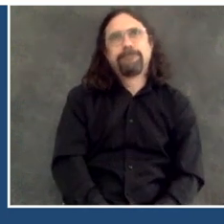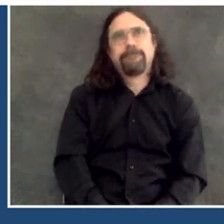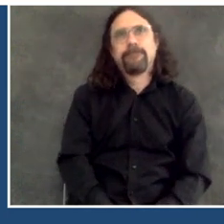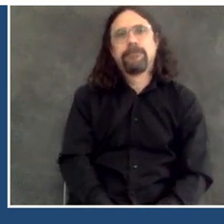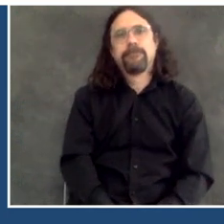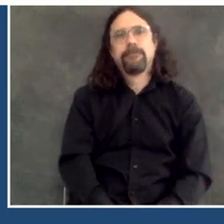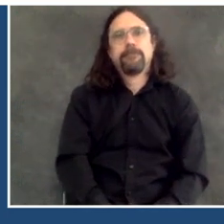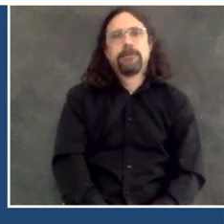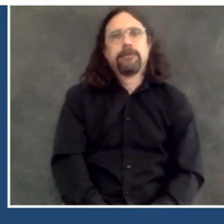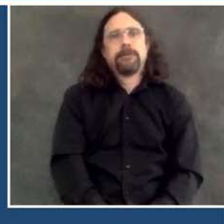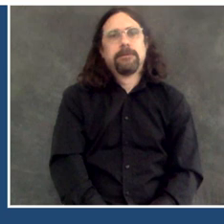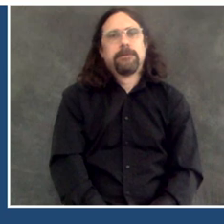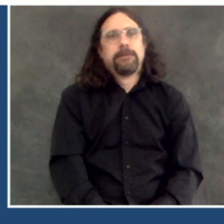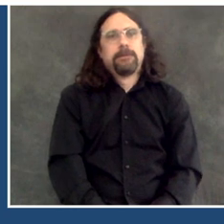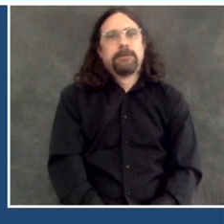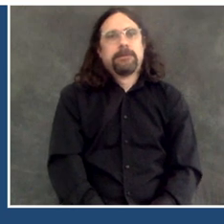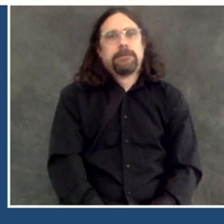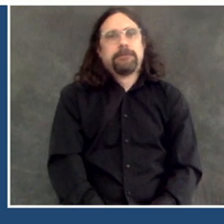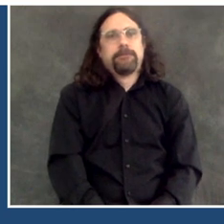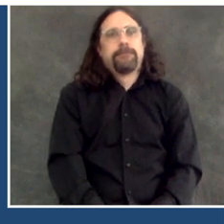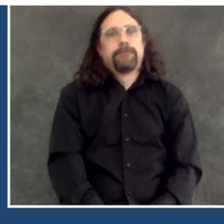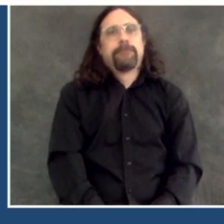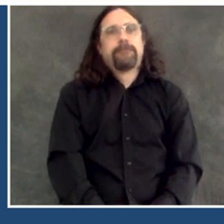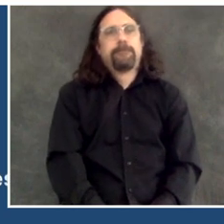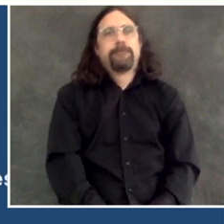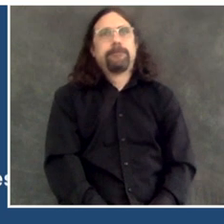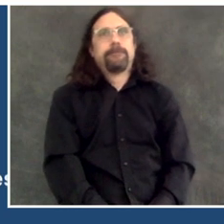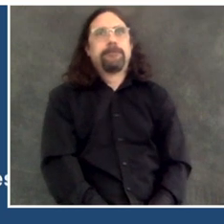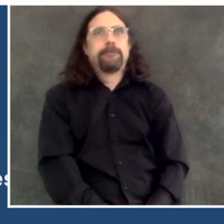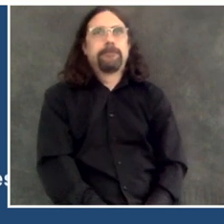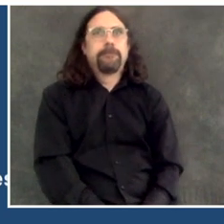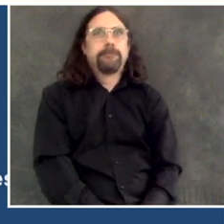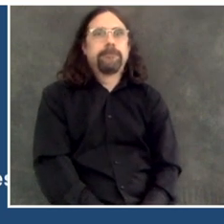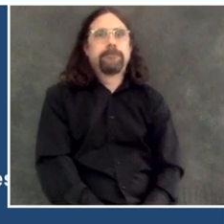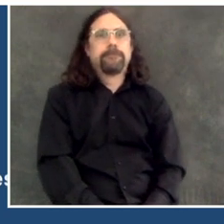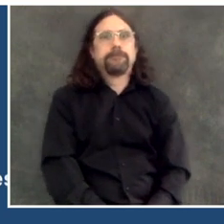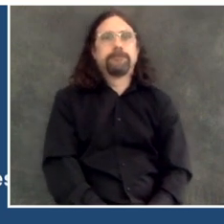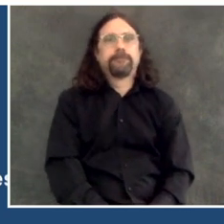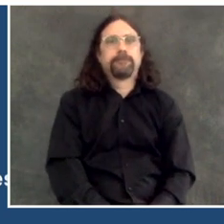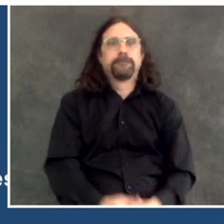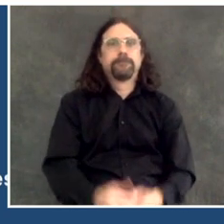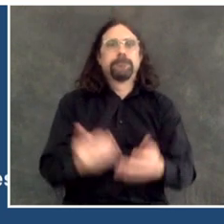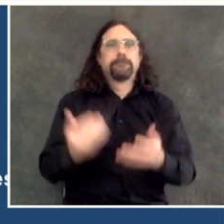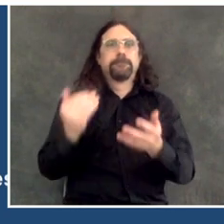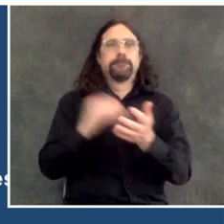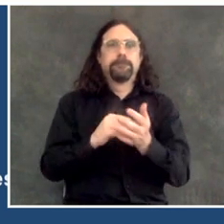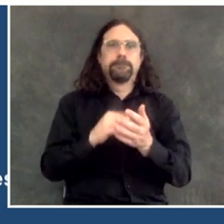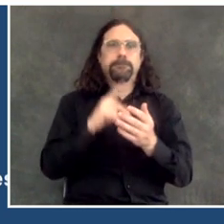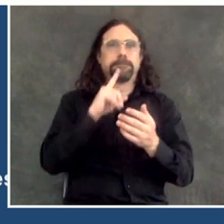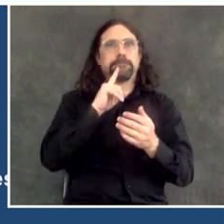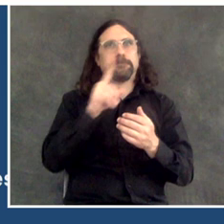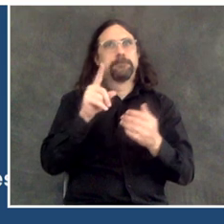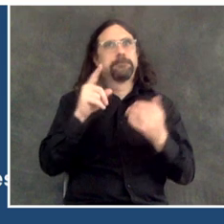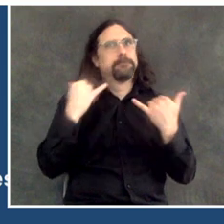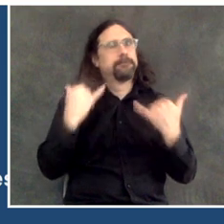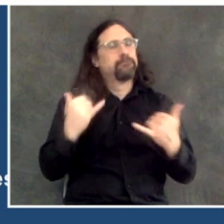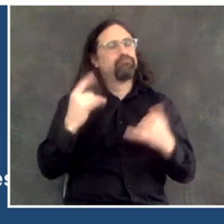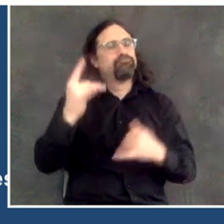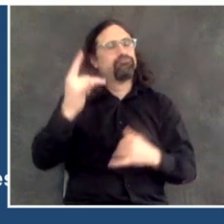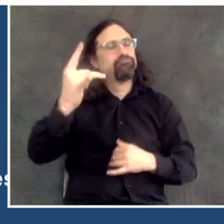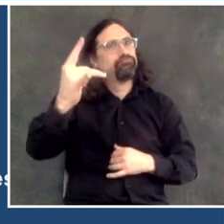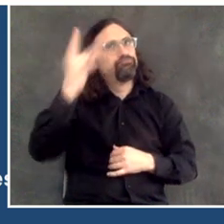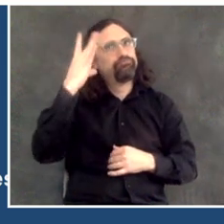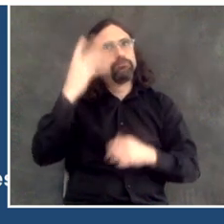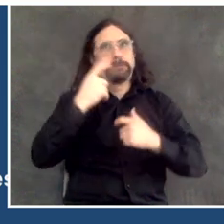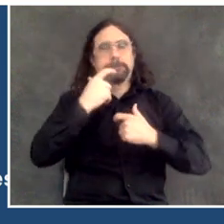I told you that, again, in the midst of the challenge, we keep being inspired by the generosity and the good works of so